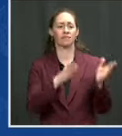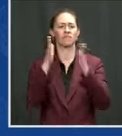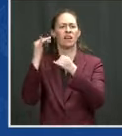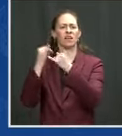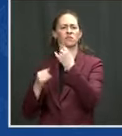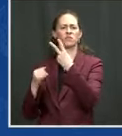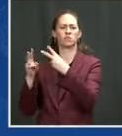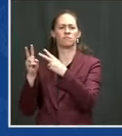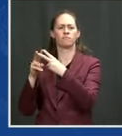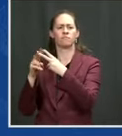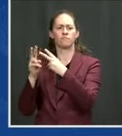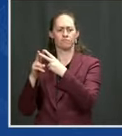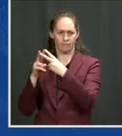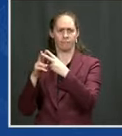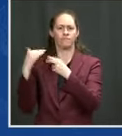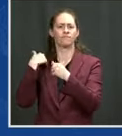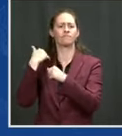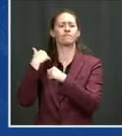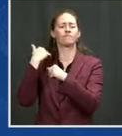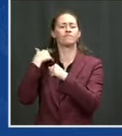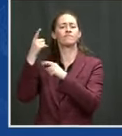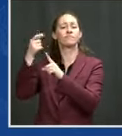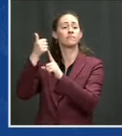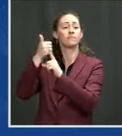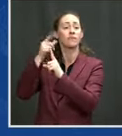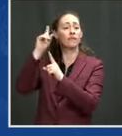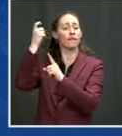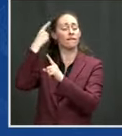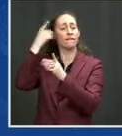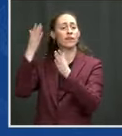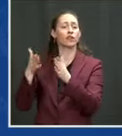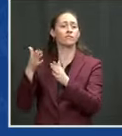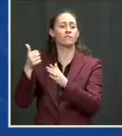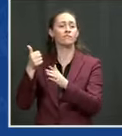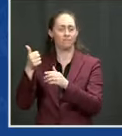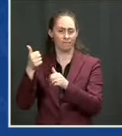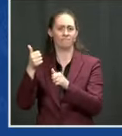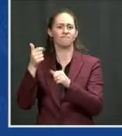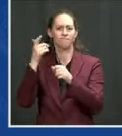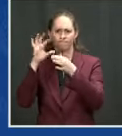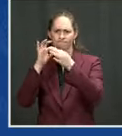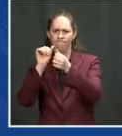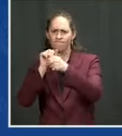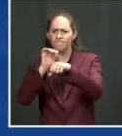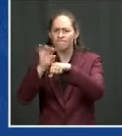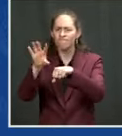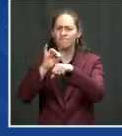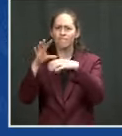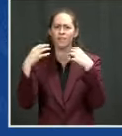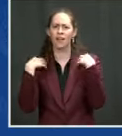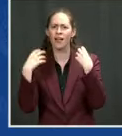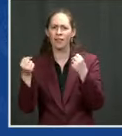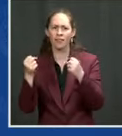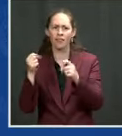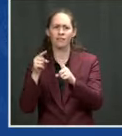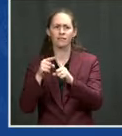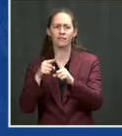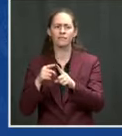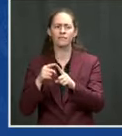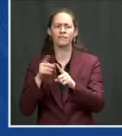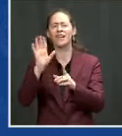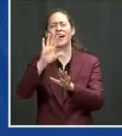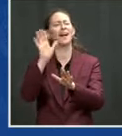in, Governor Marcella Nunez-Smith. And governor, I made her a governor, doctor. I